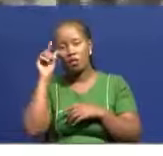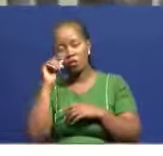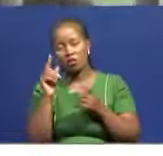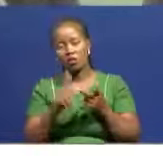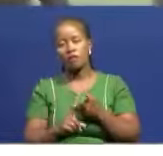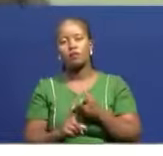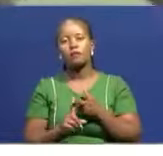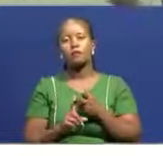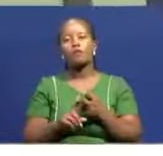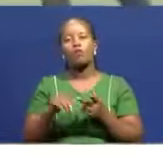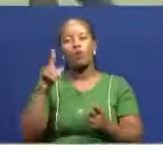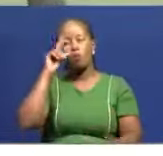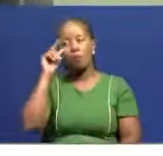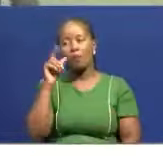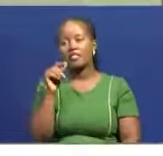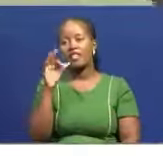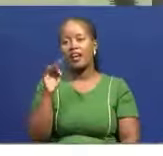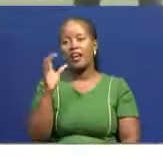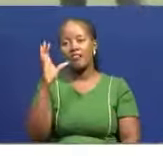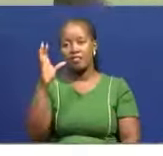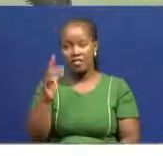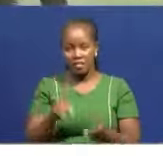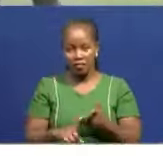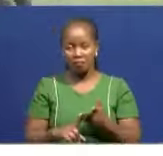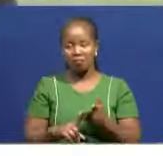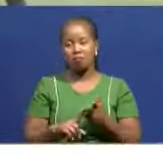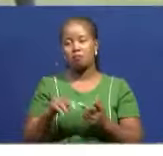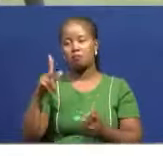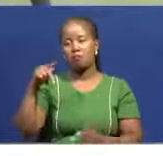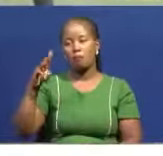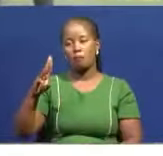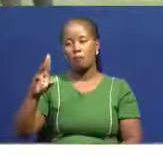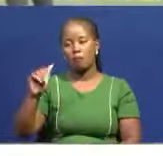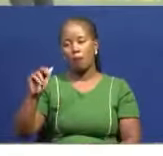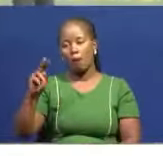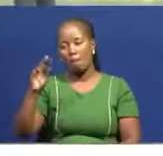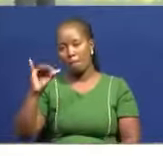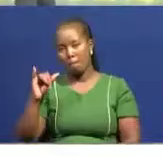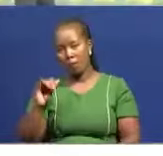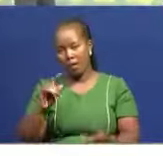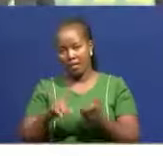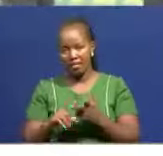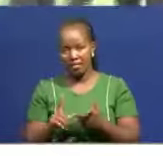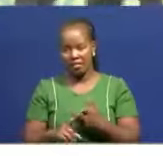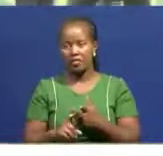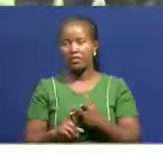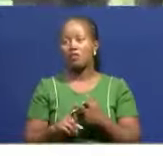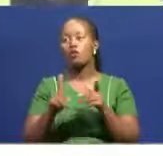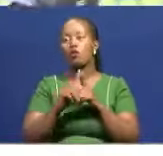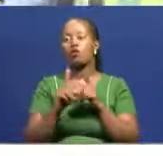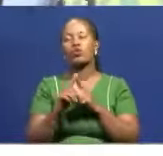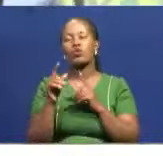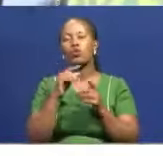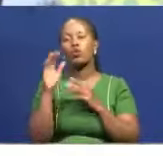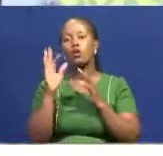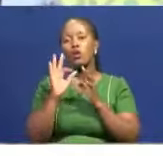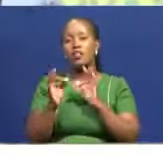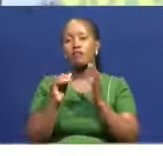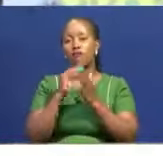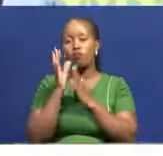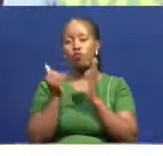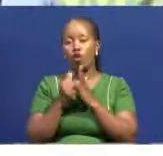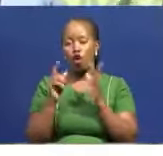RFC, there's Pwani University, the Shibola Tewa, around that whole area. So if those could all come in